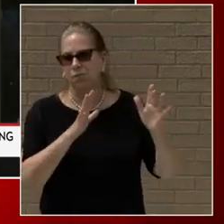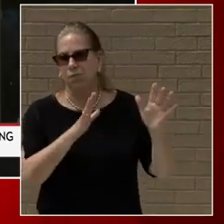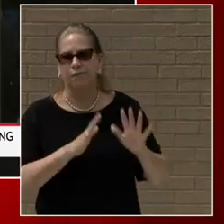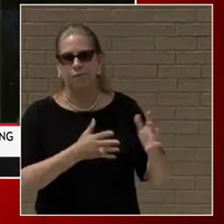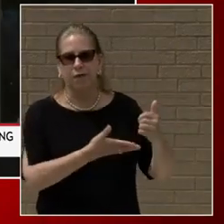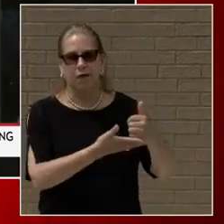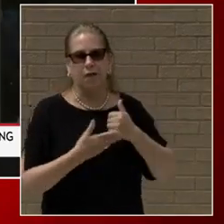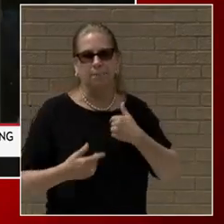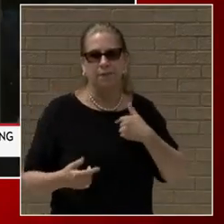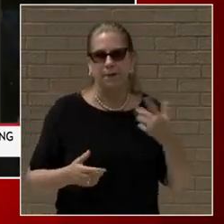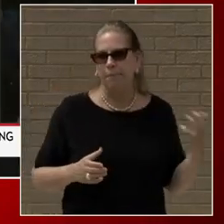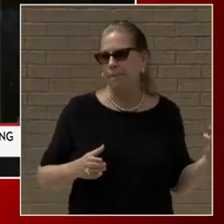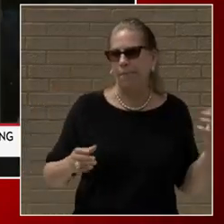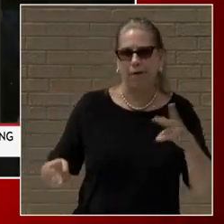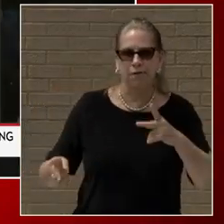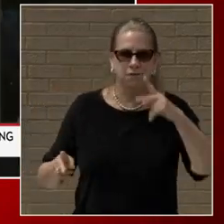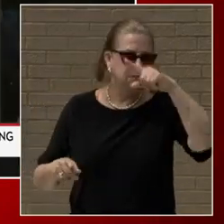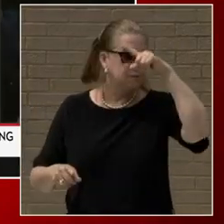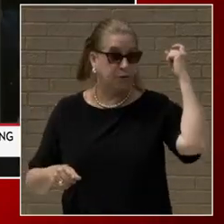with our pool openings.